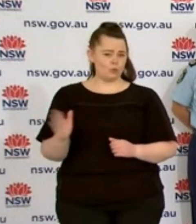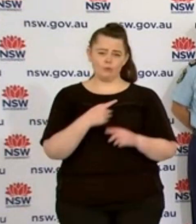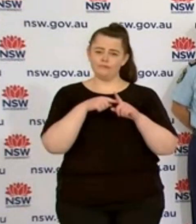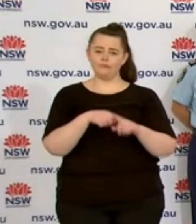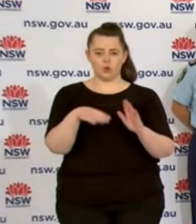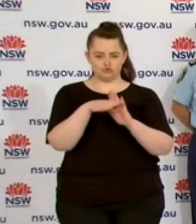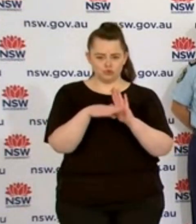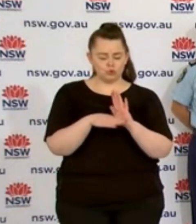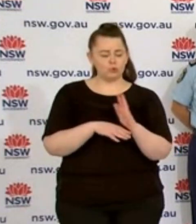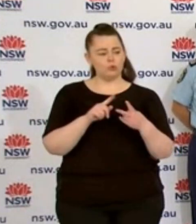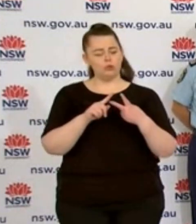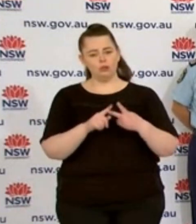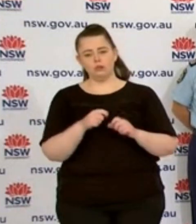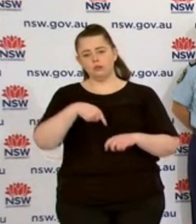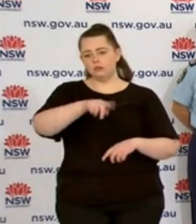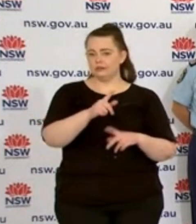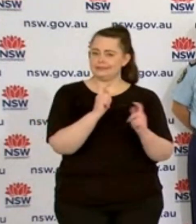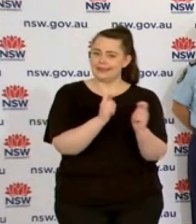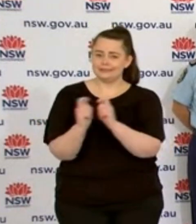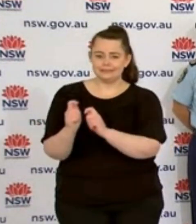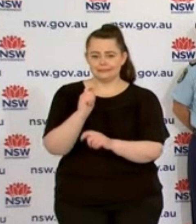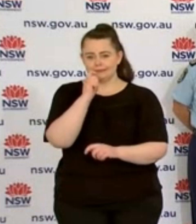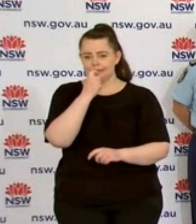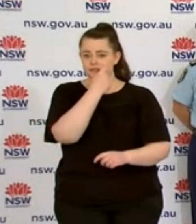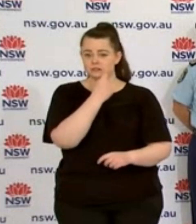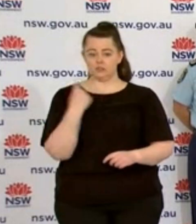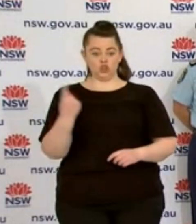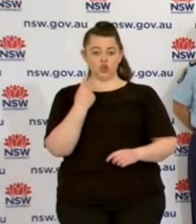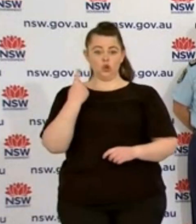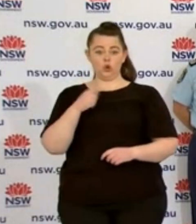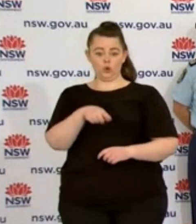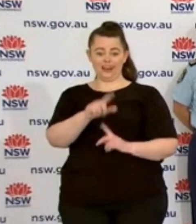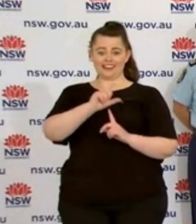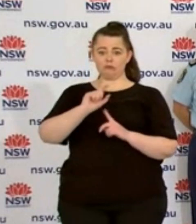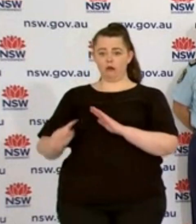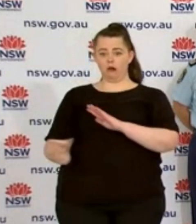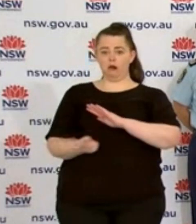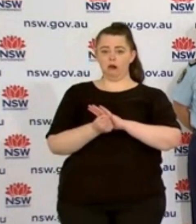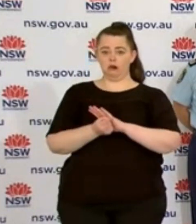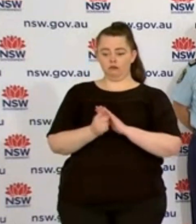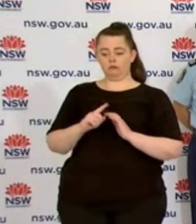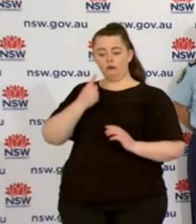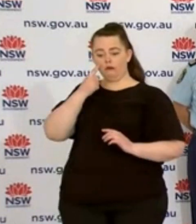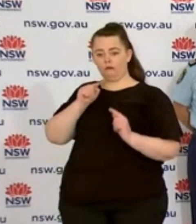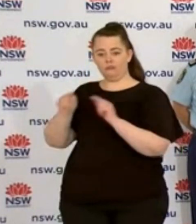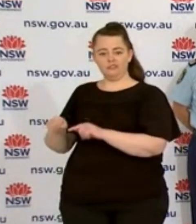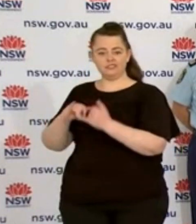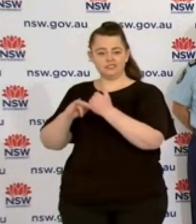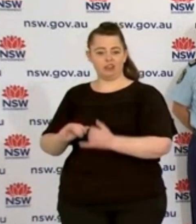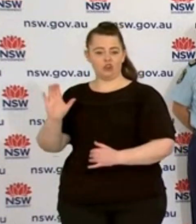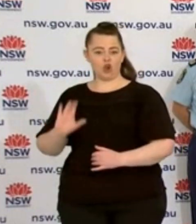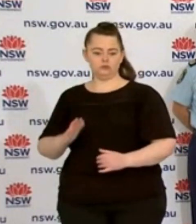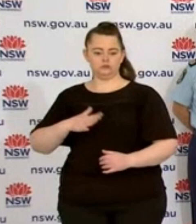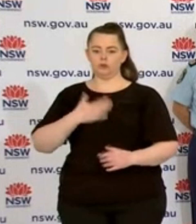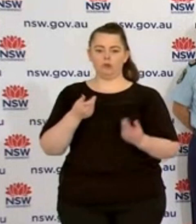tested. And people that have fled do still need to comply with the stay-at-home provisions regardless of where they are,